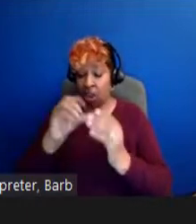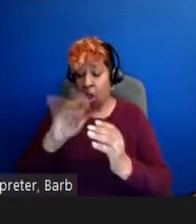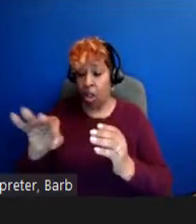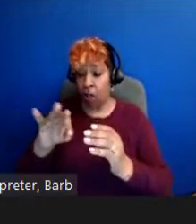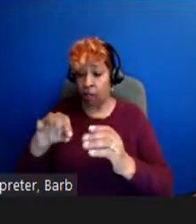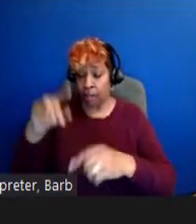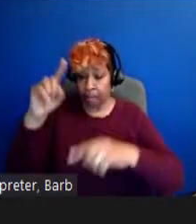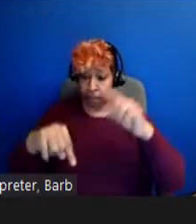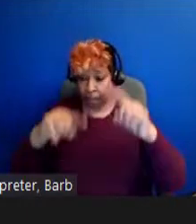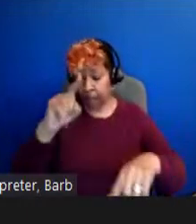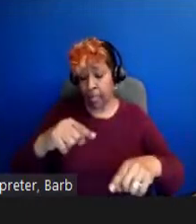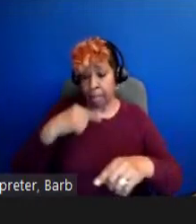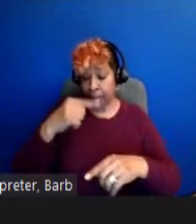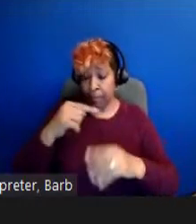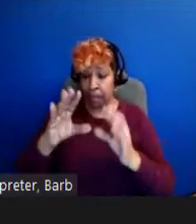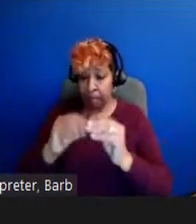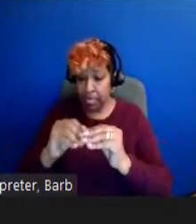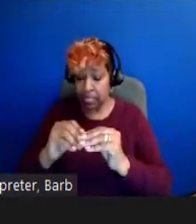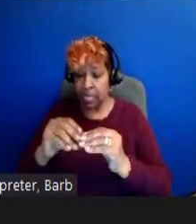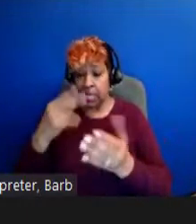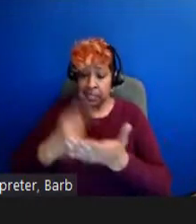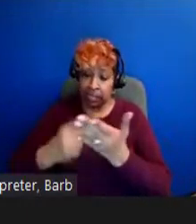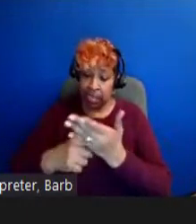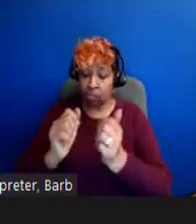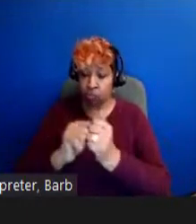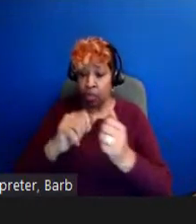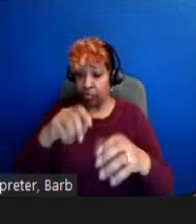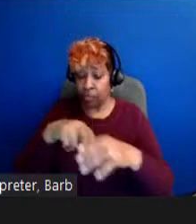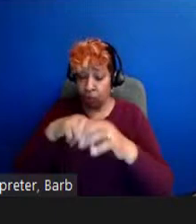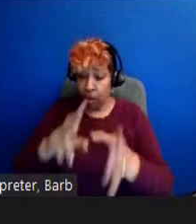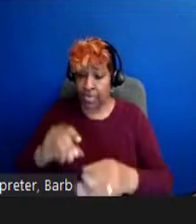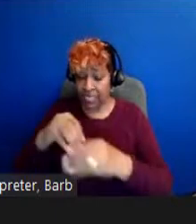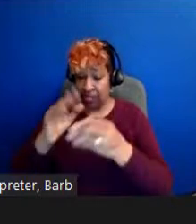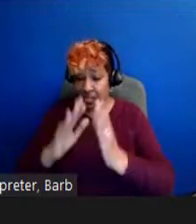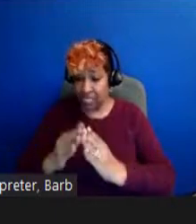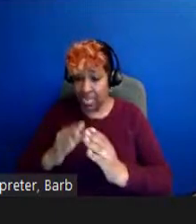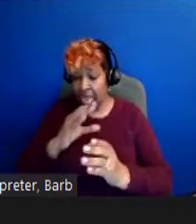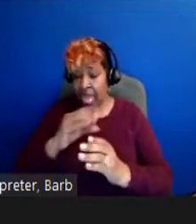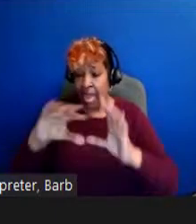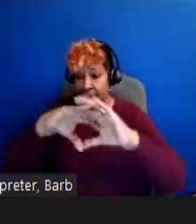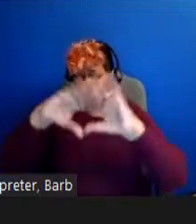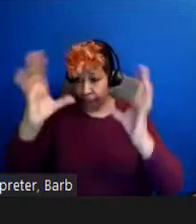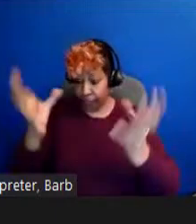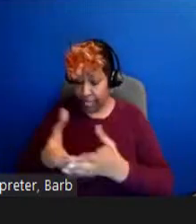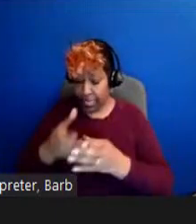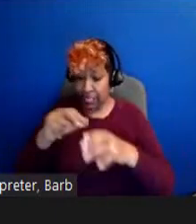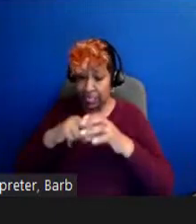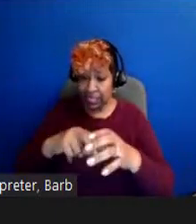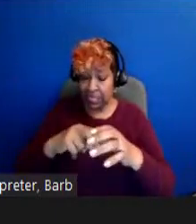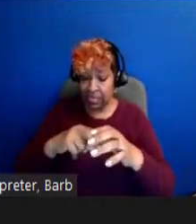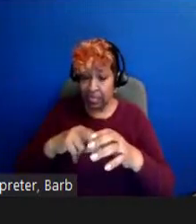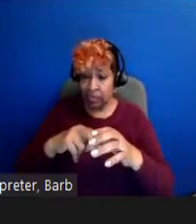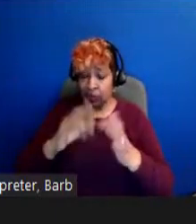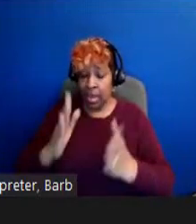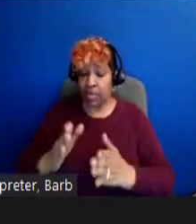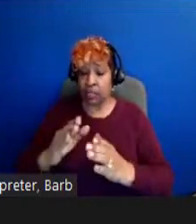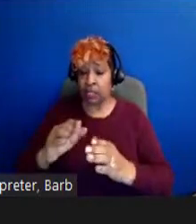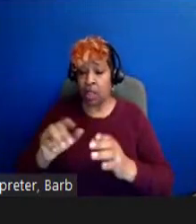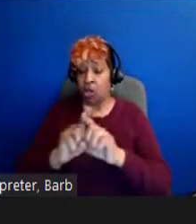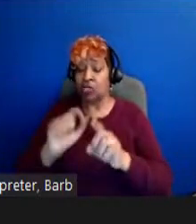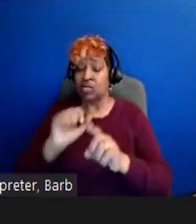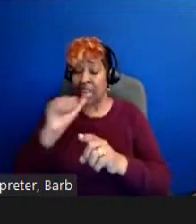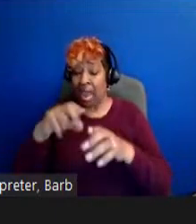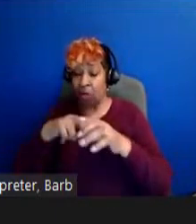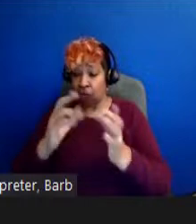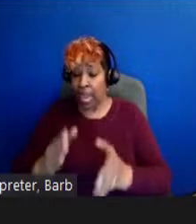discuss with our riders in the city and as the city as a whole, non-riders as well. During 2024,